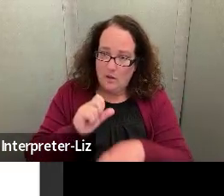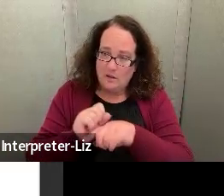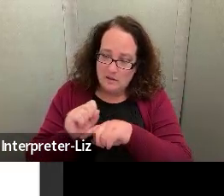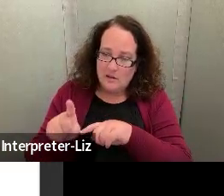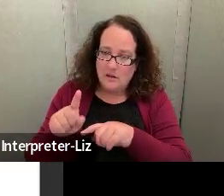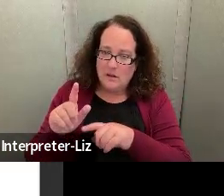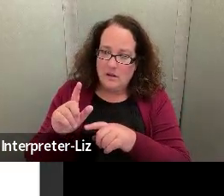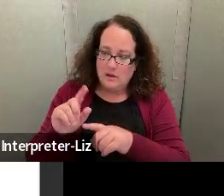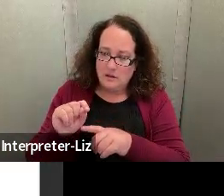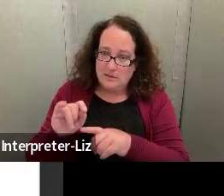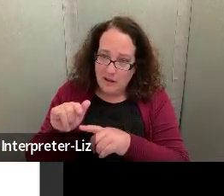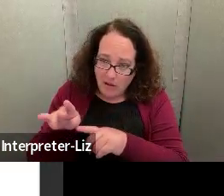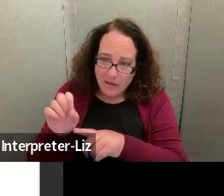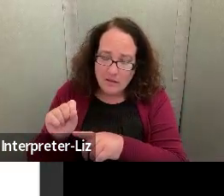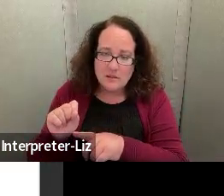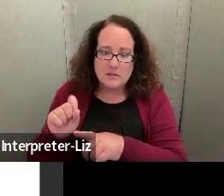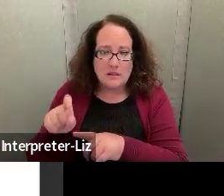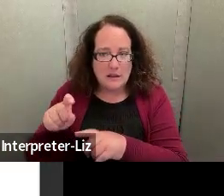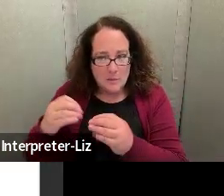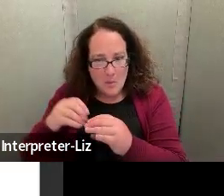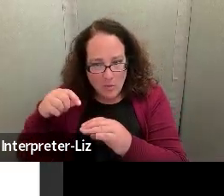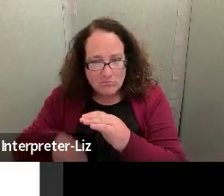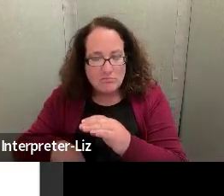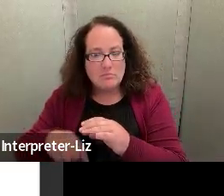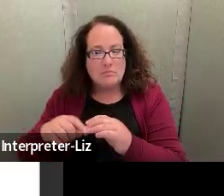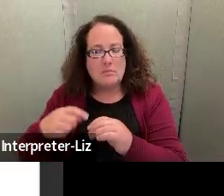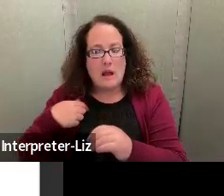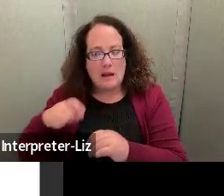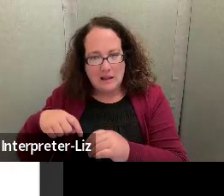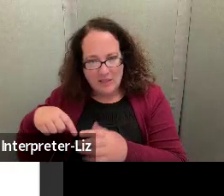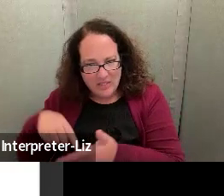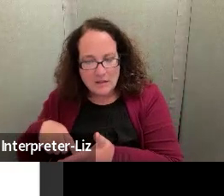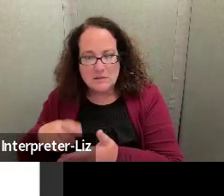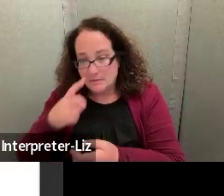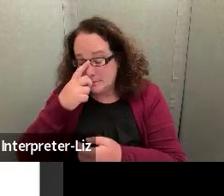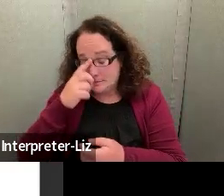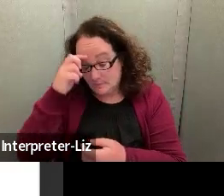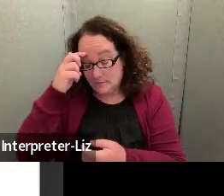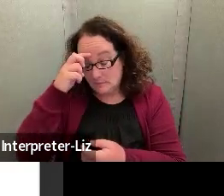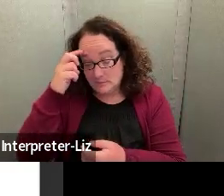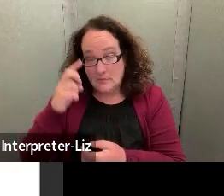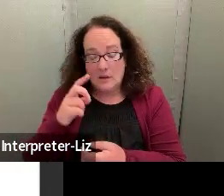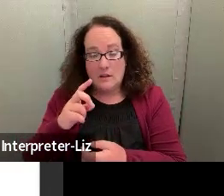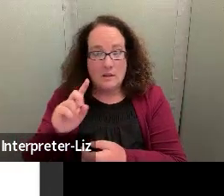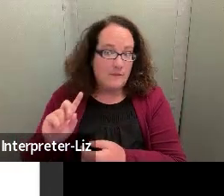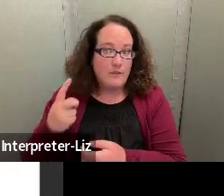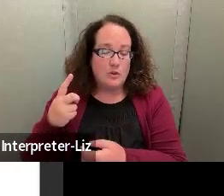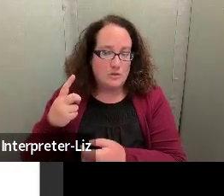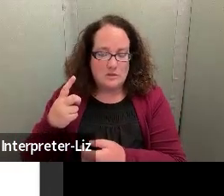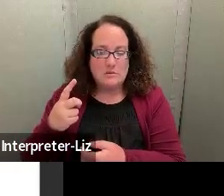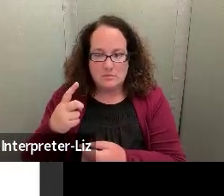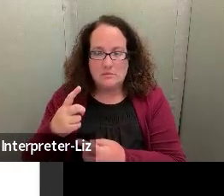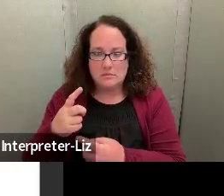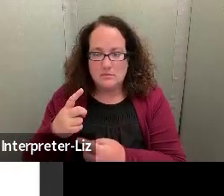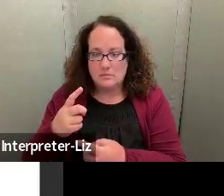and she would say, oh, it needs to be deeper, or I need this, or. Yeah, How did that the work? very first one, the Rutherfordium, I knew